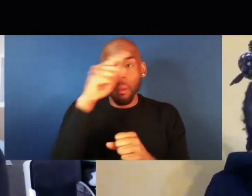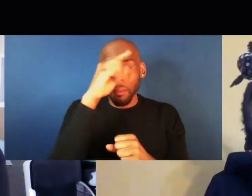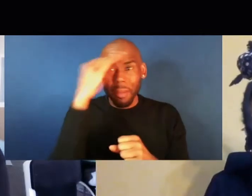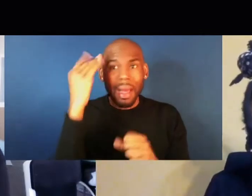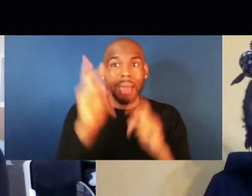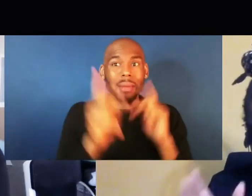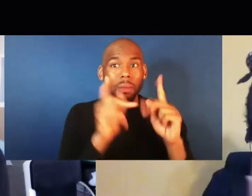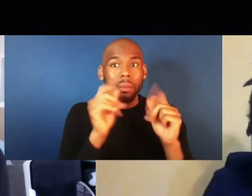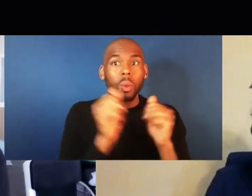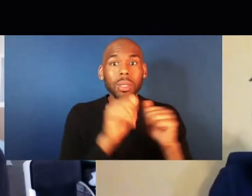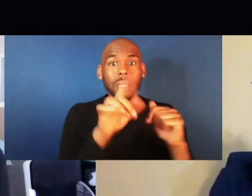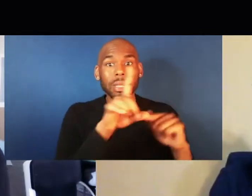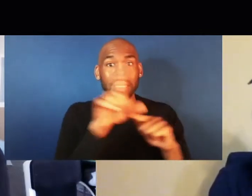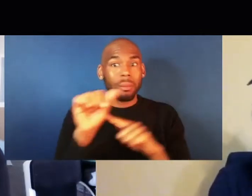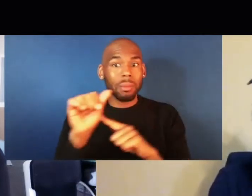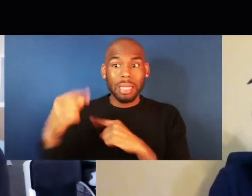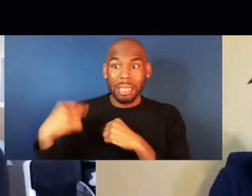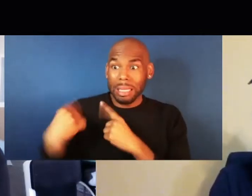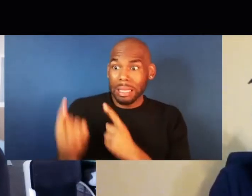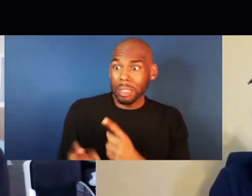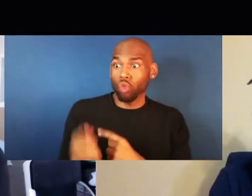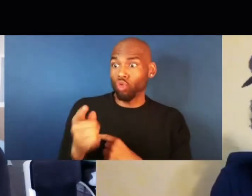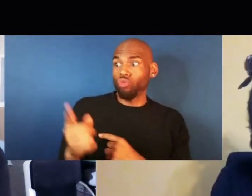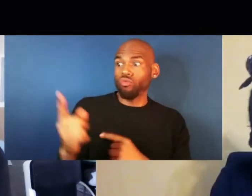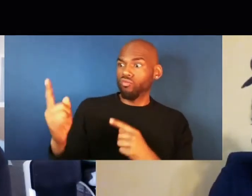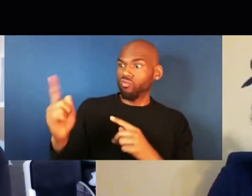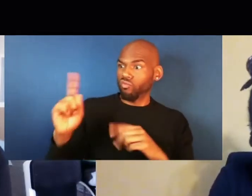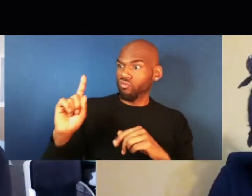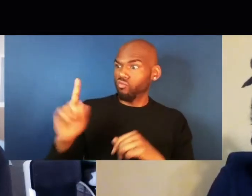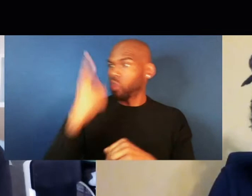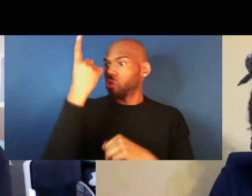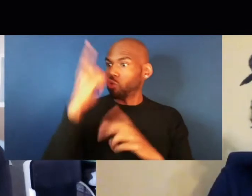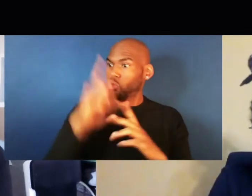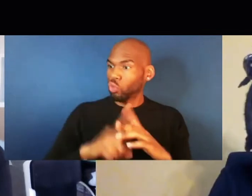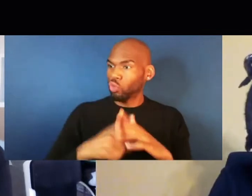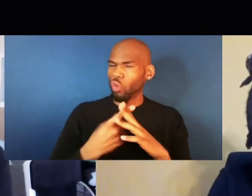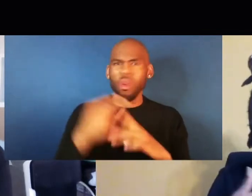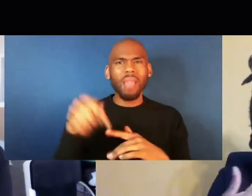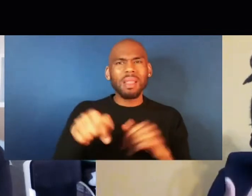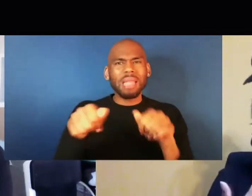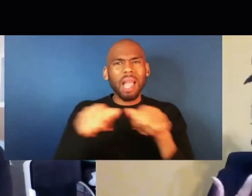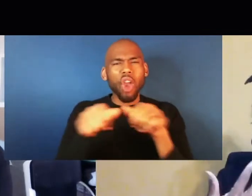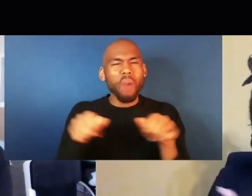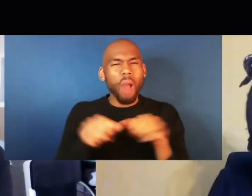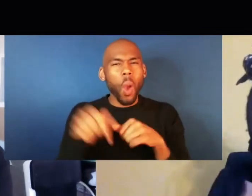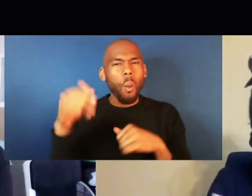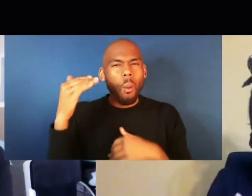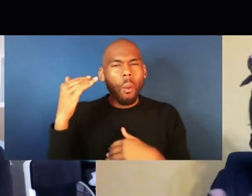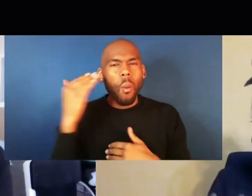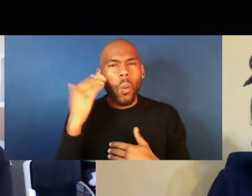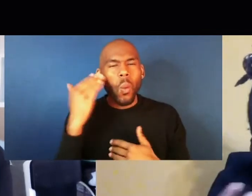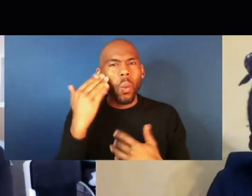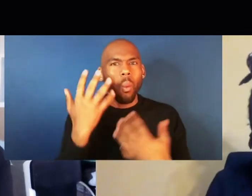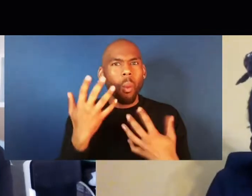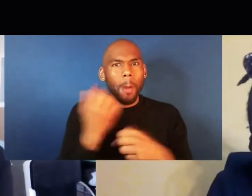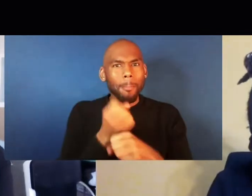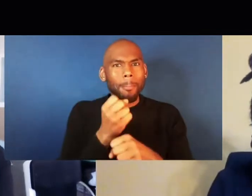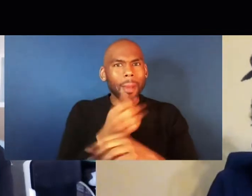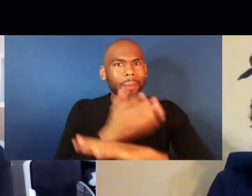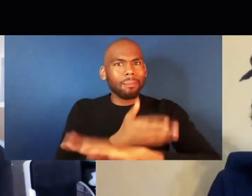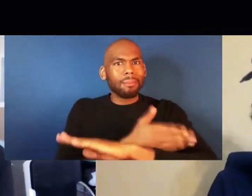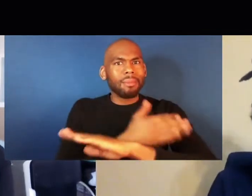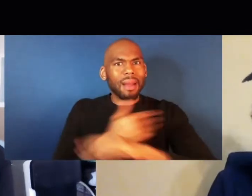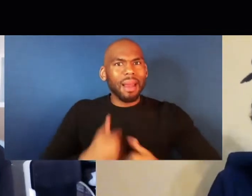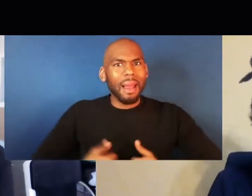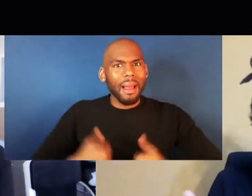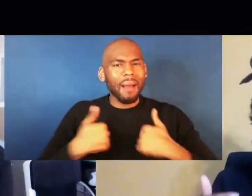disabilities since you first started in this area for to make lives more better for Black